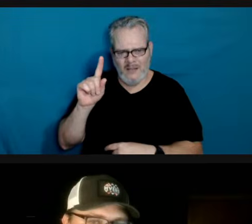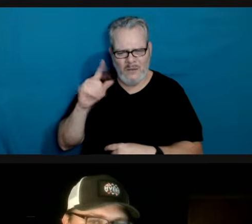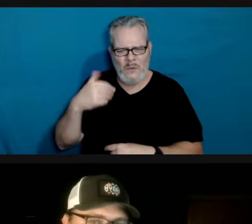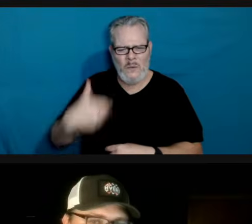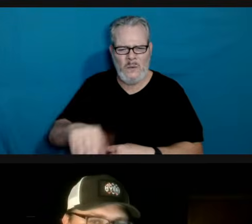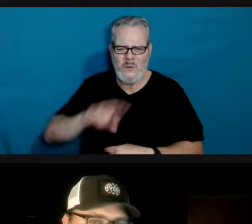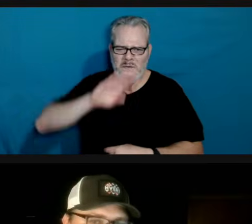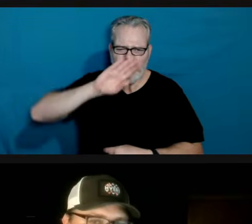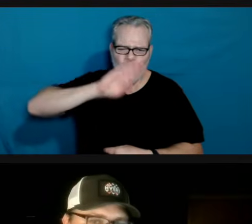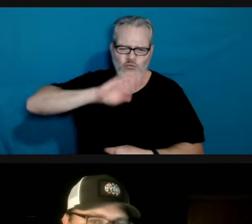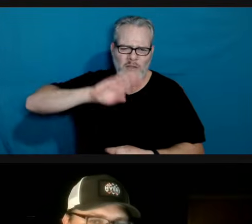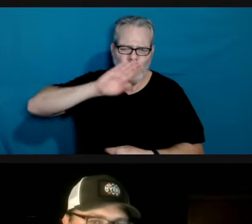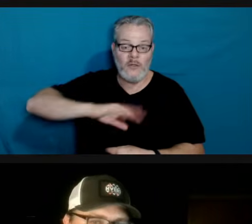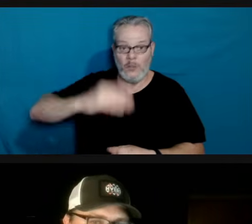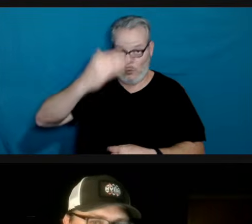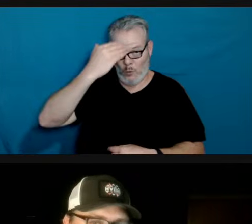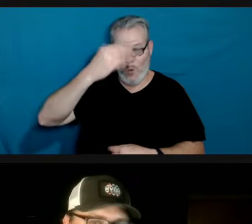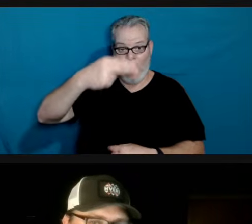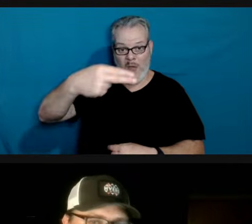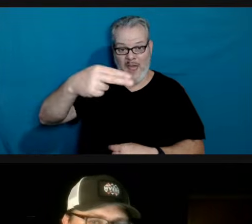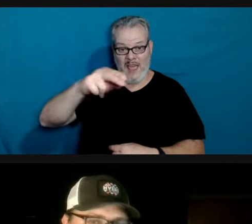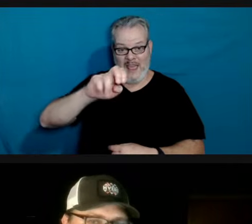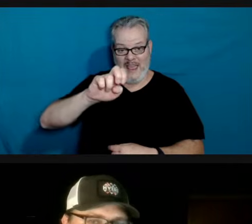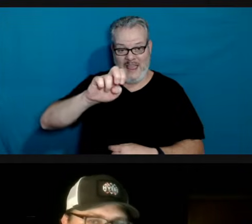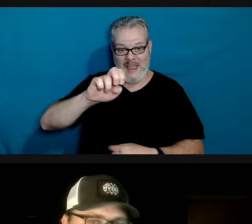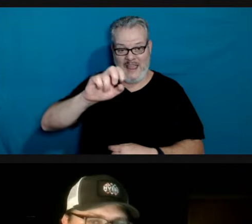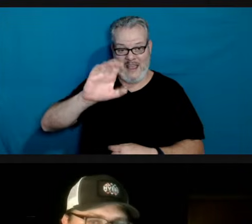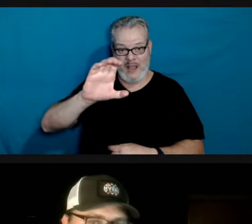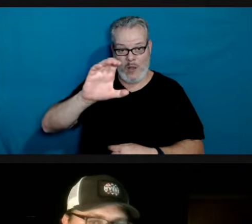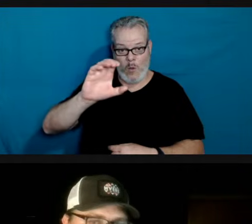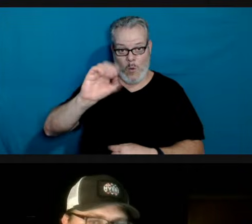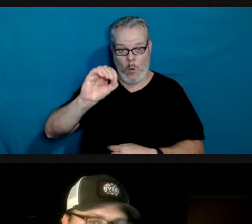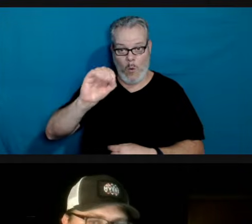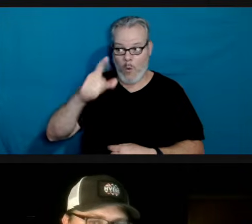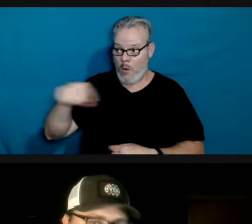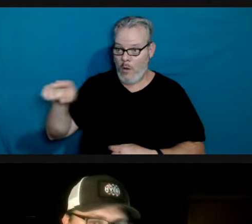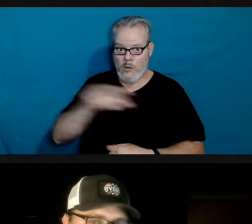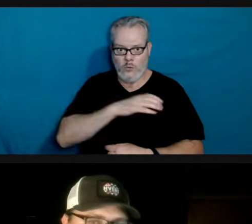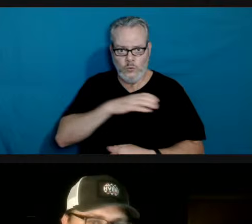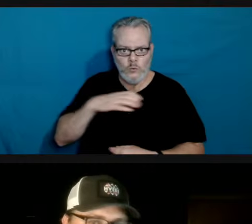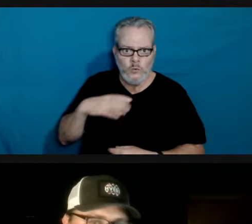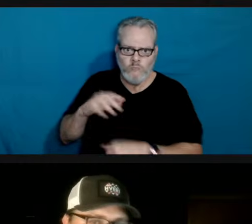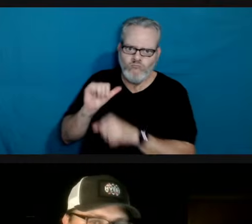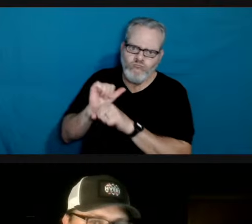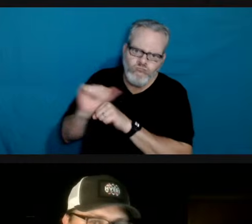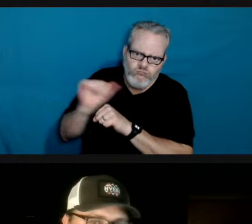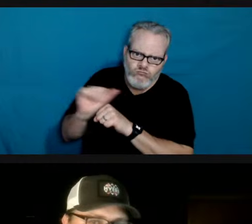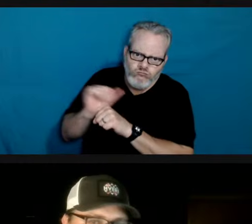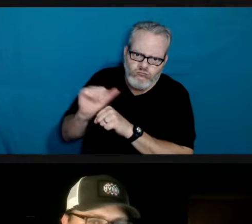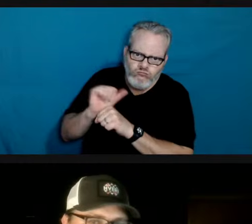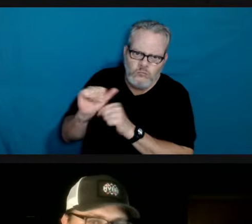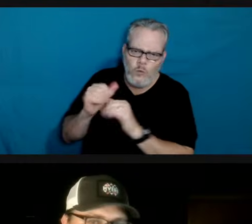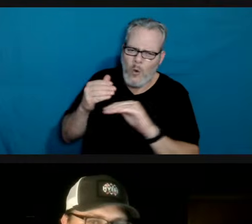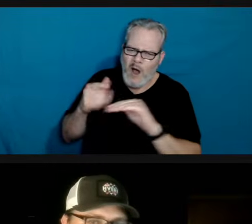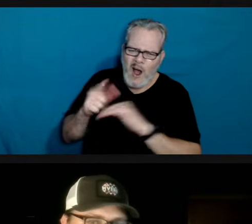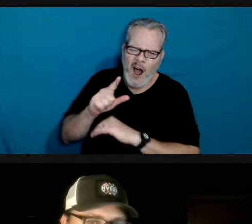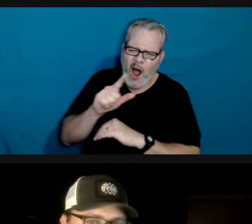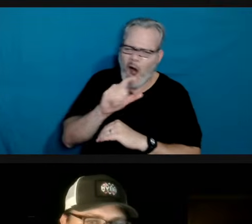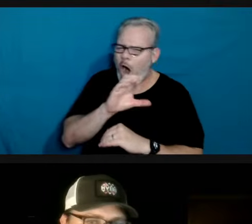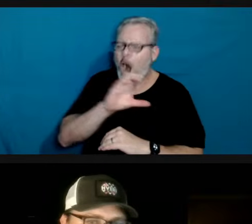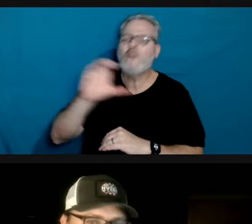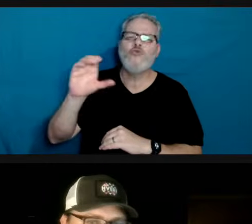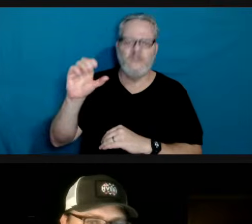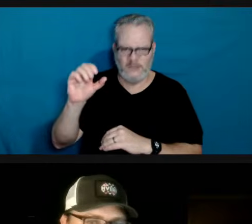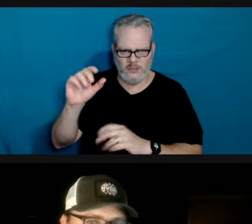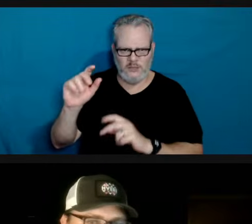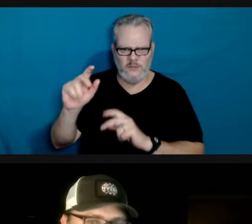just, Helco crews are out there putting in a tremendous amount of work overnight, hundreds of employees, but they're not the